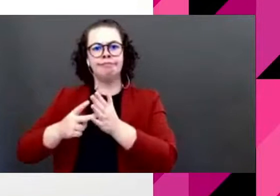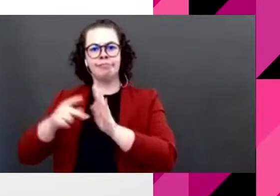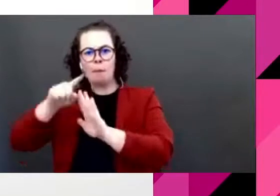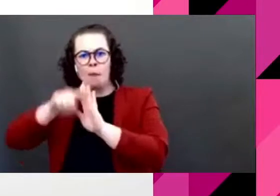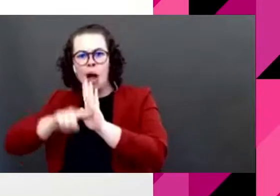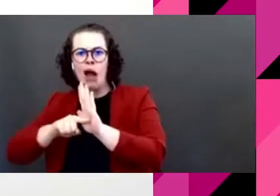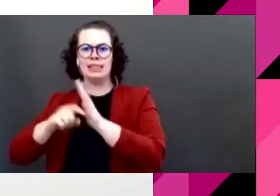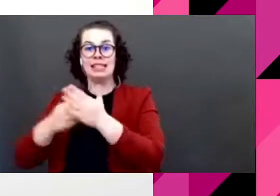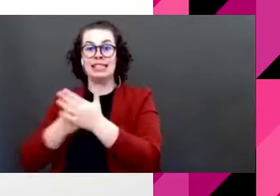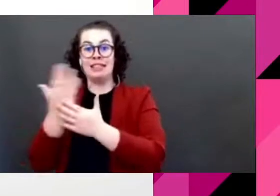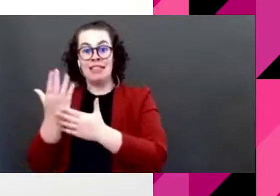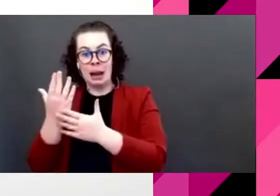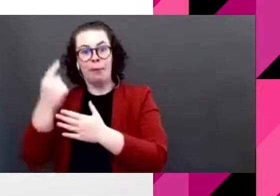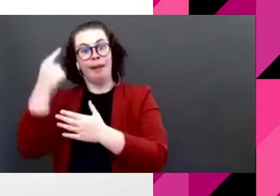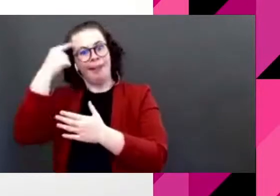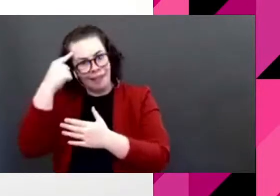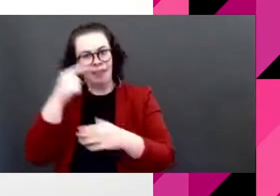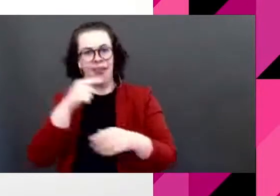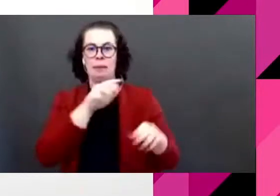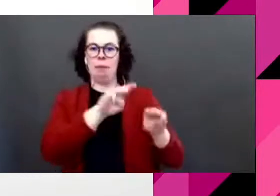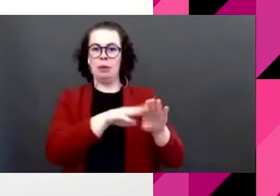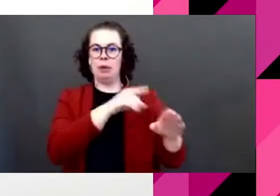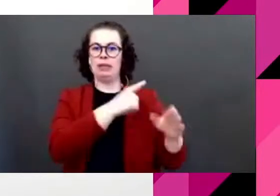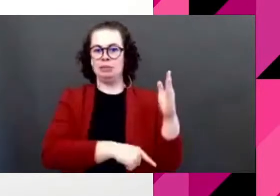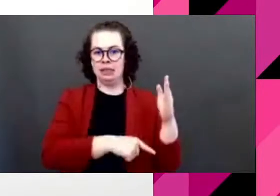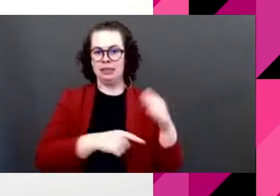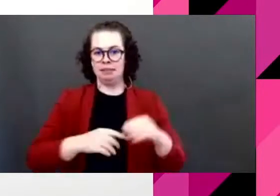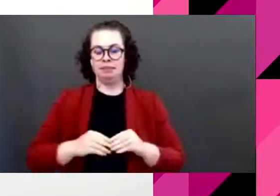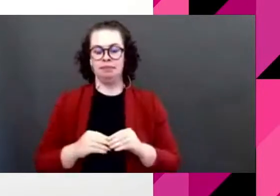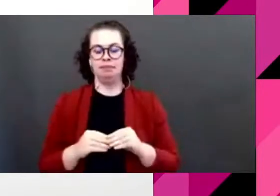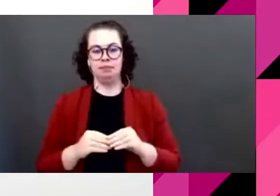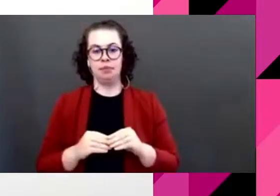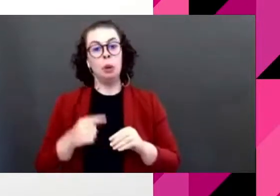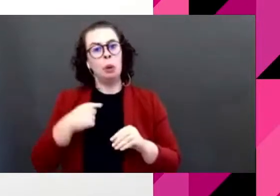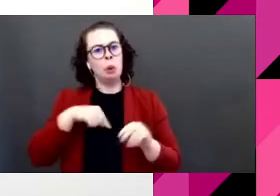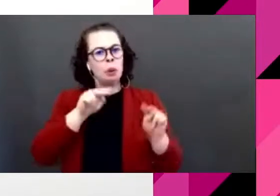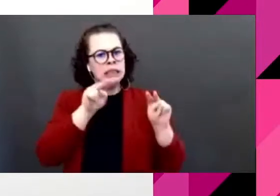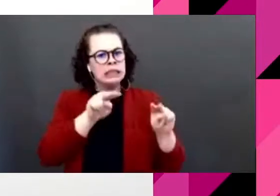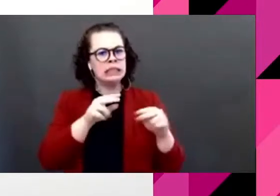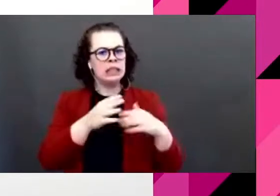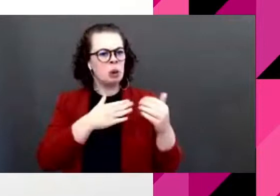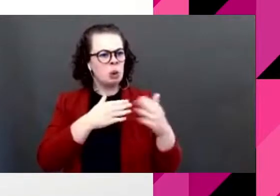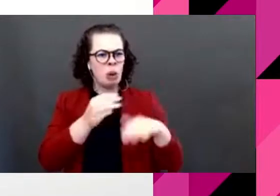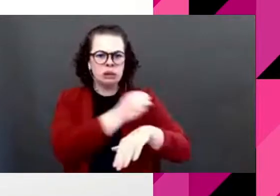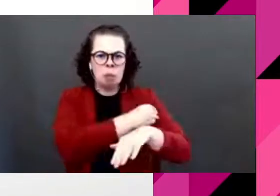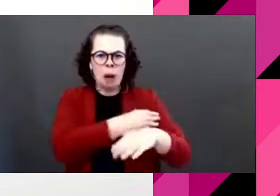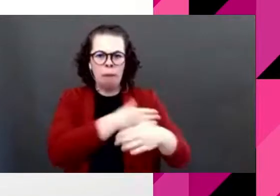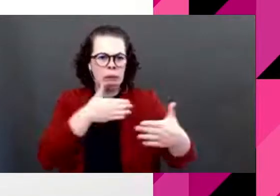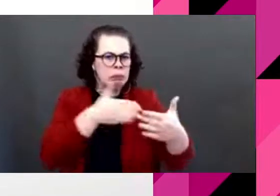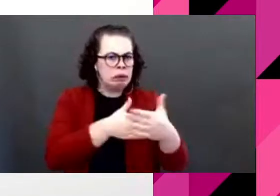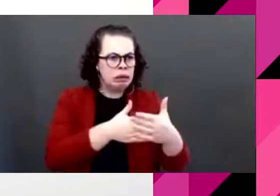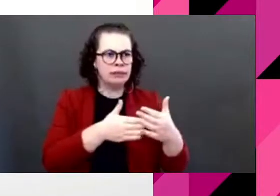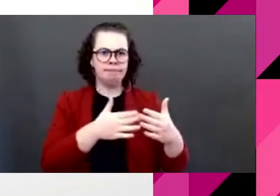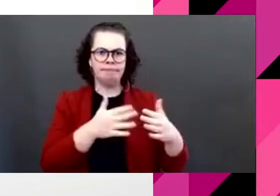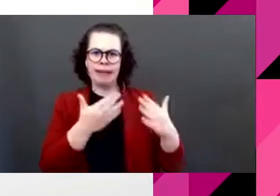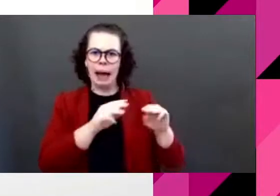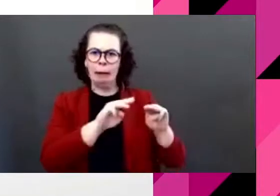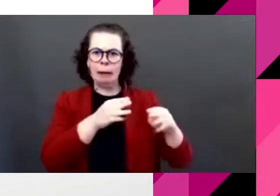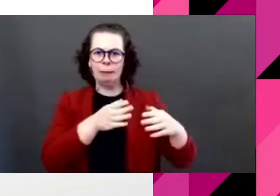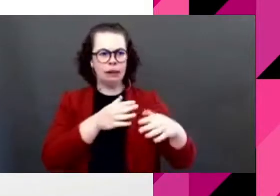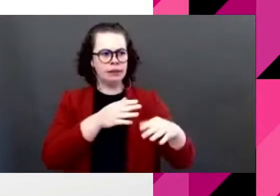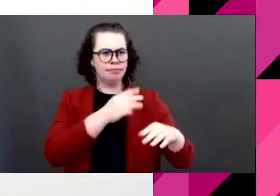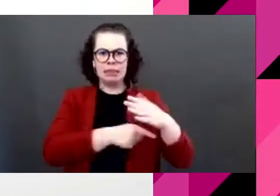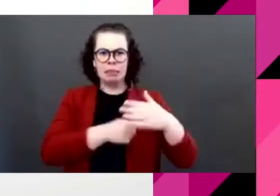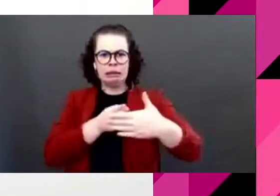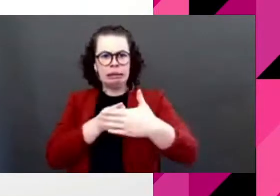to understand the challenges that may impact progress and to identify practical solutions and good practice